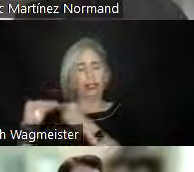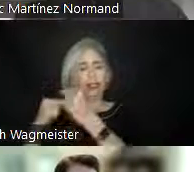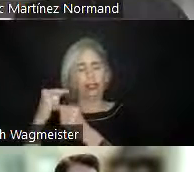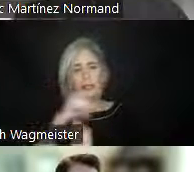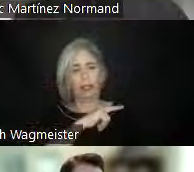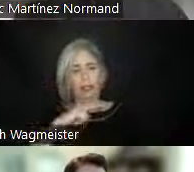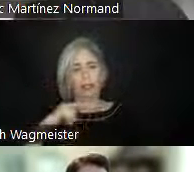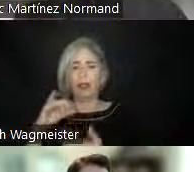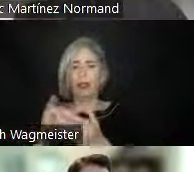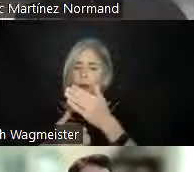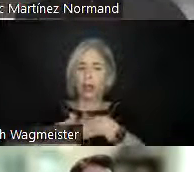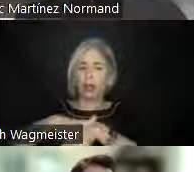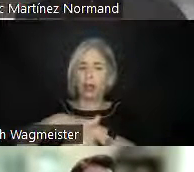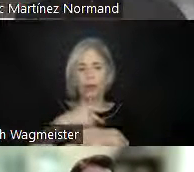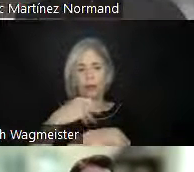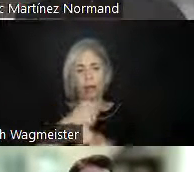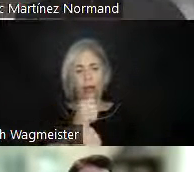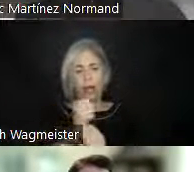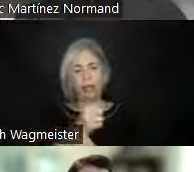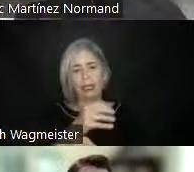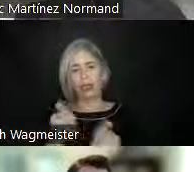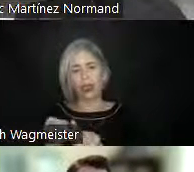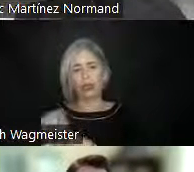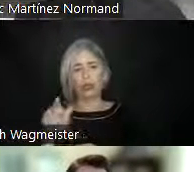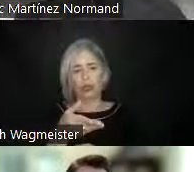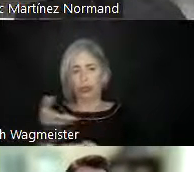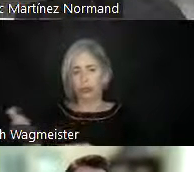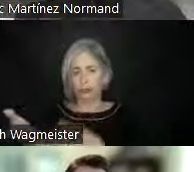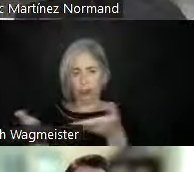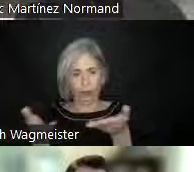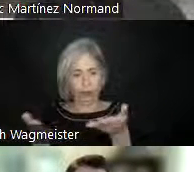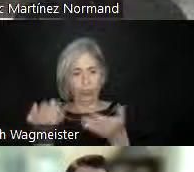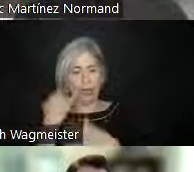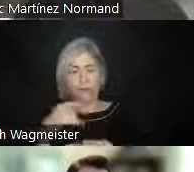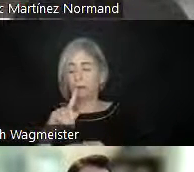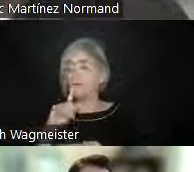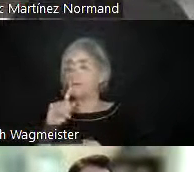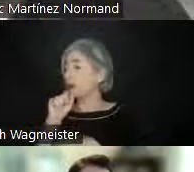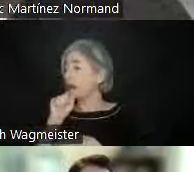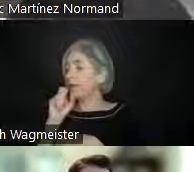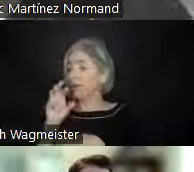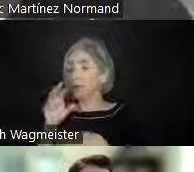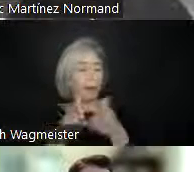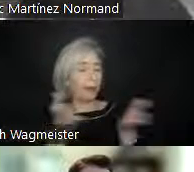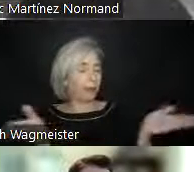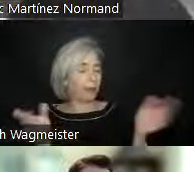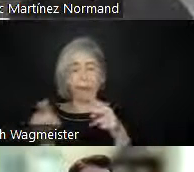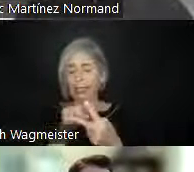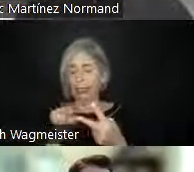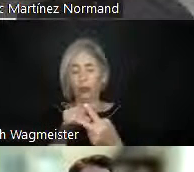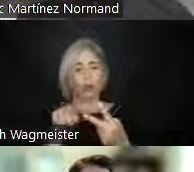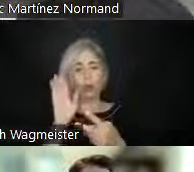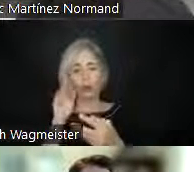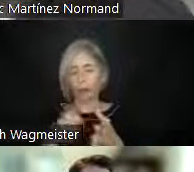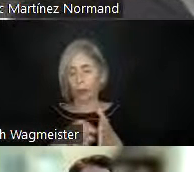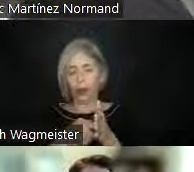that will cover products and services, no matter if they are in the private or public sector.